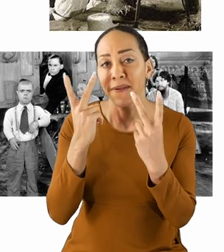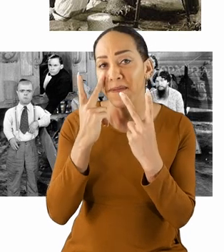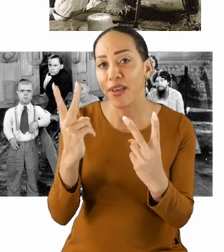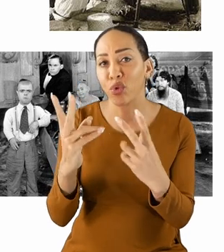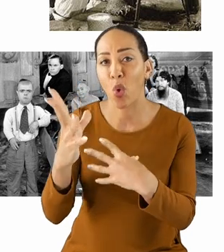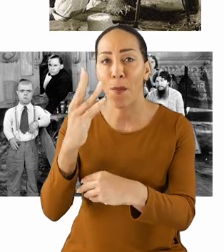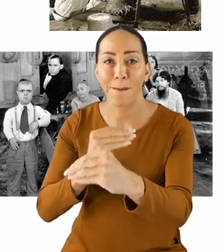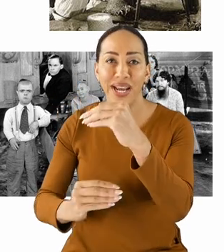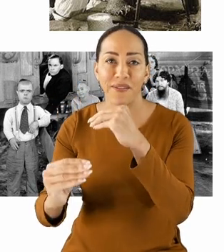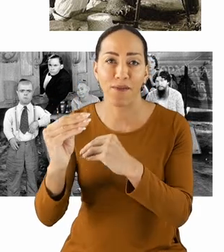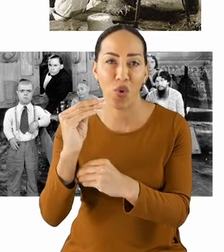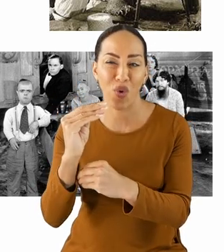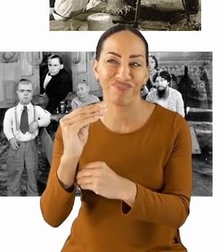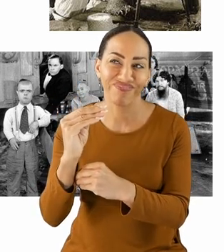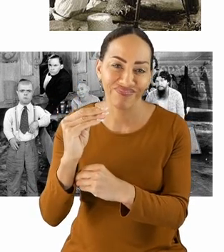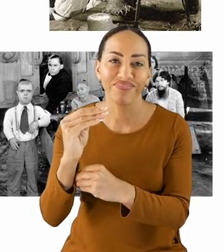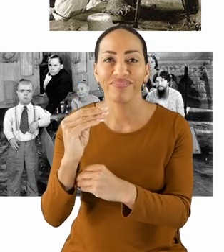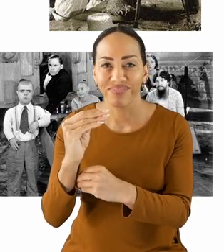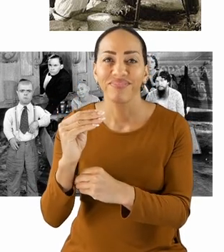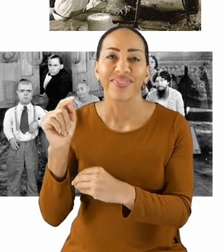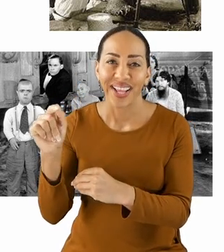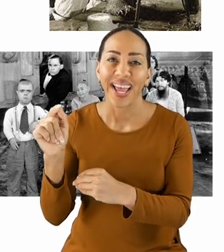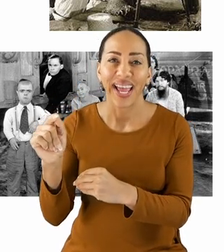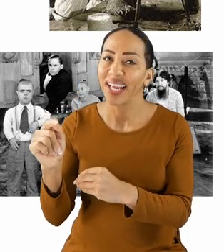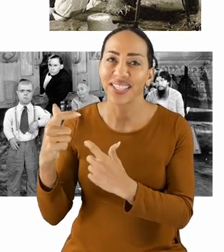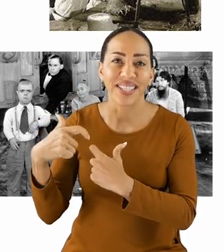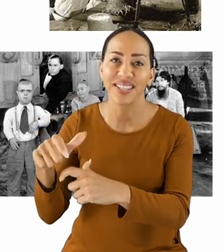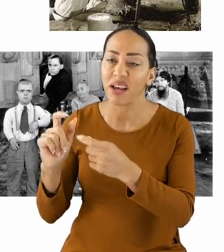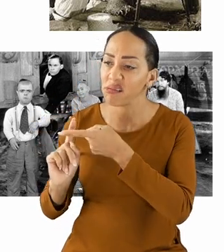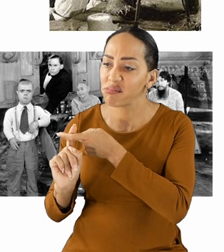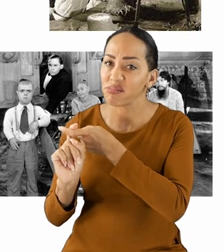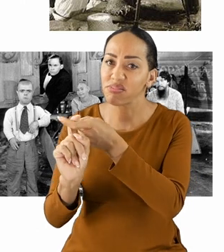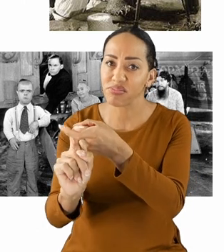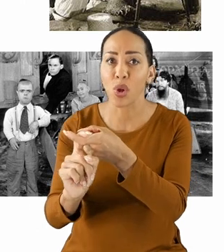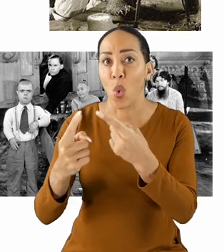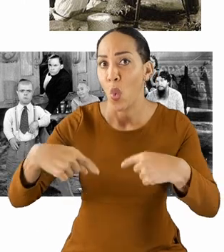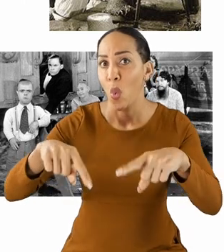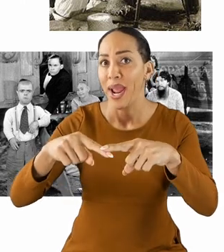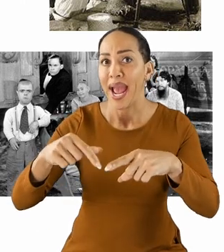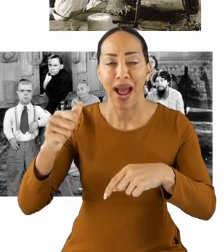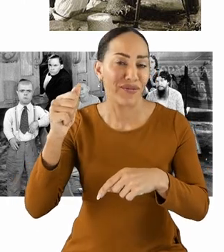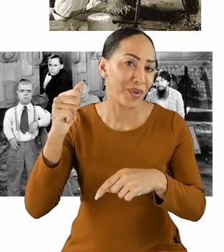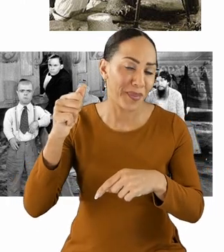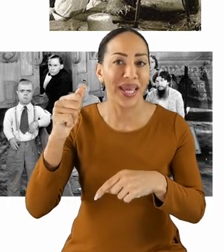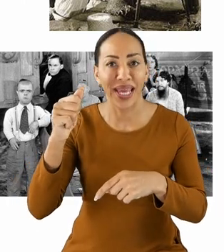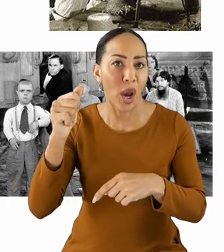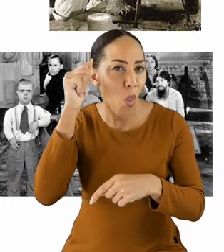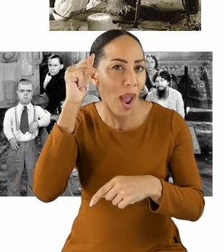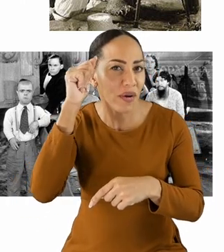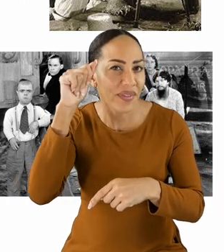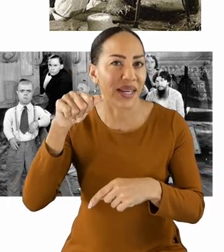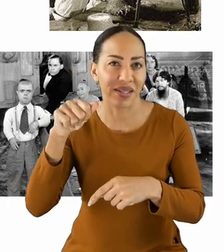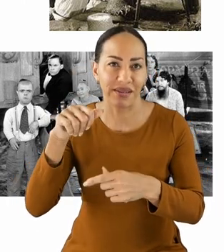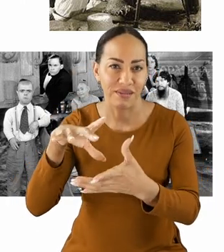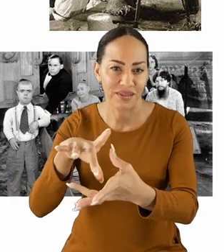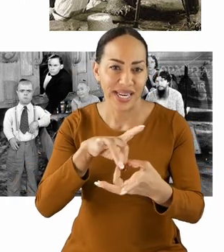interesting because of the visual metaphor that we can be used as. And that metaphor has been carried on, and it's something we'll have to watch